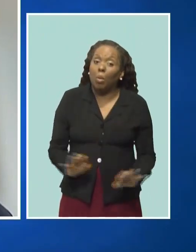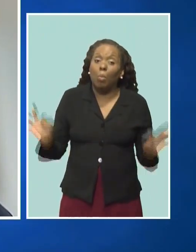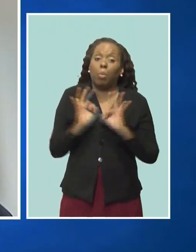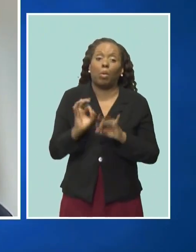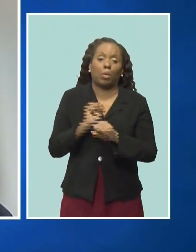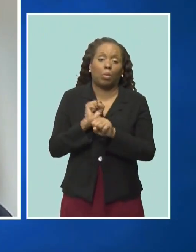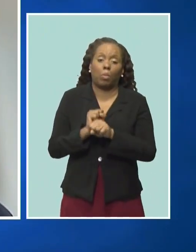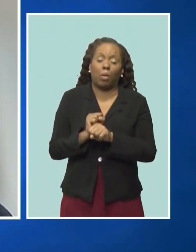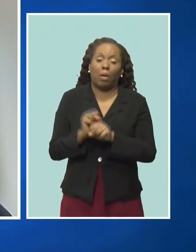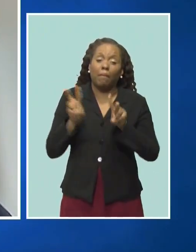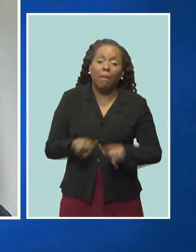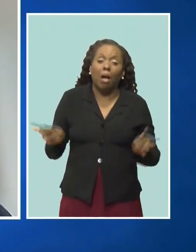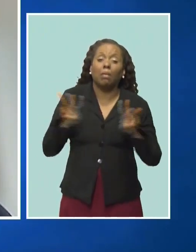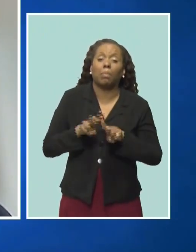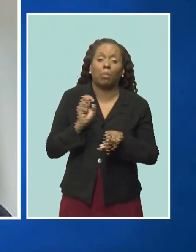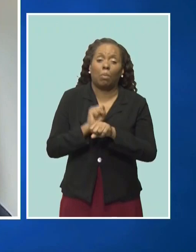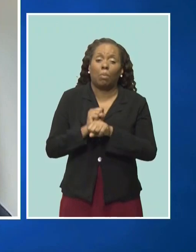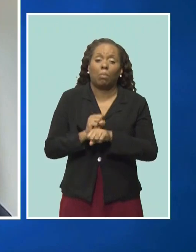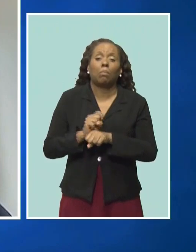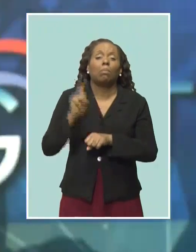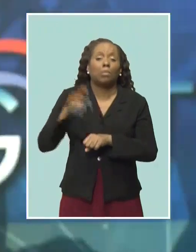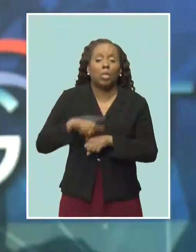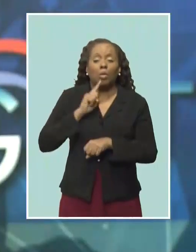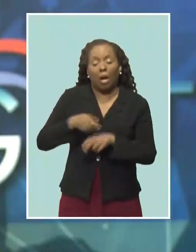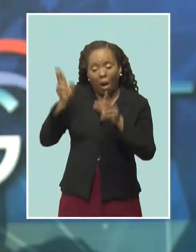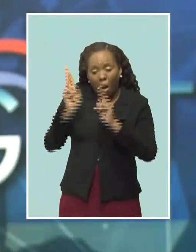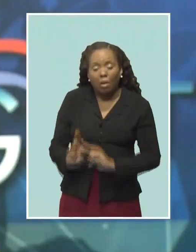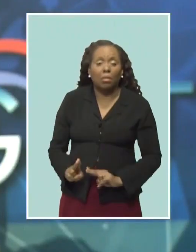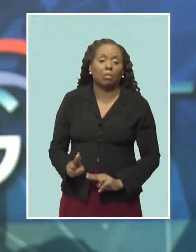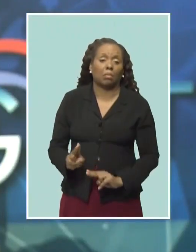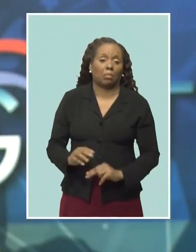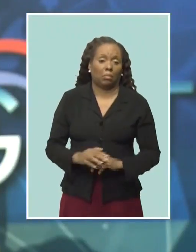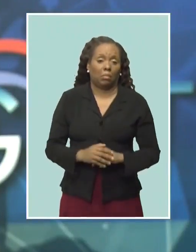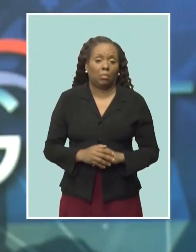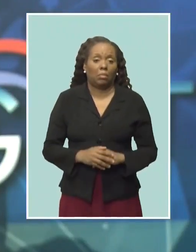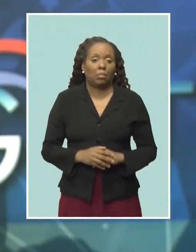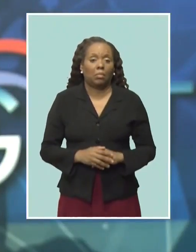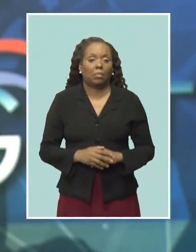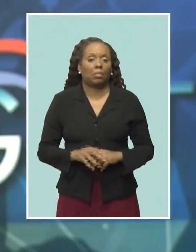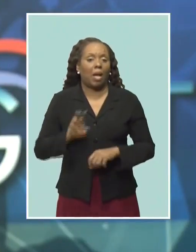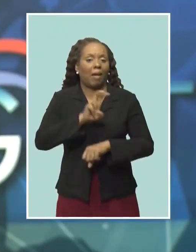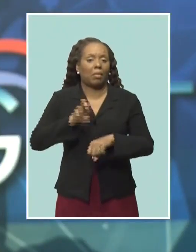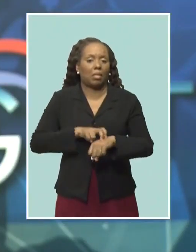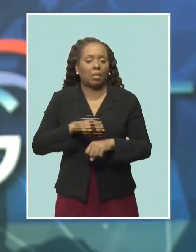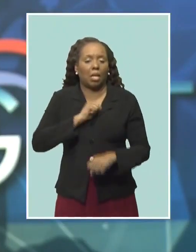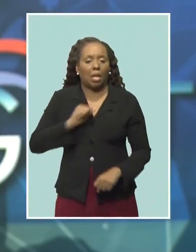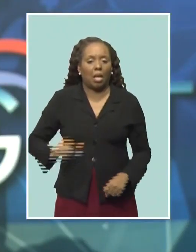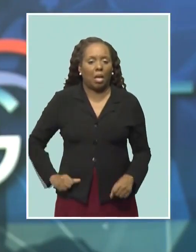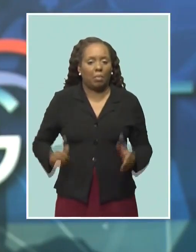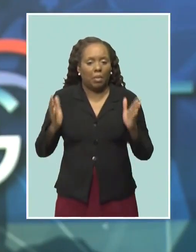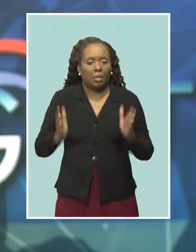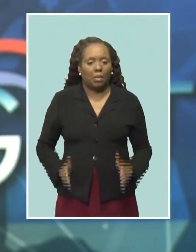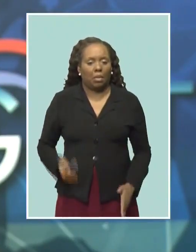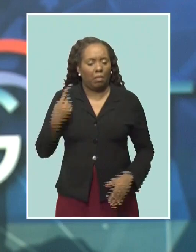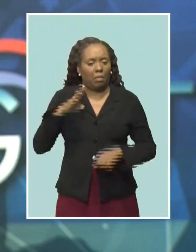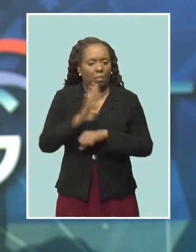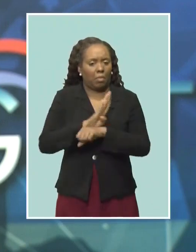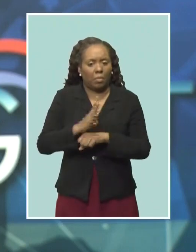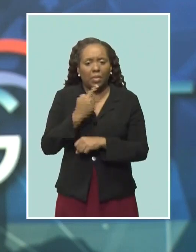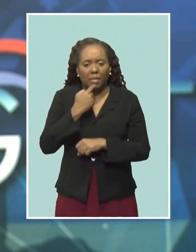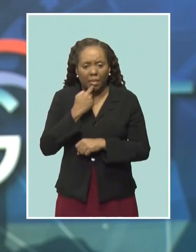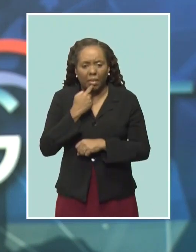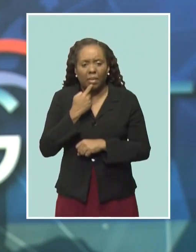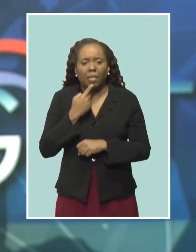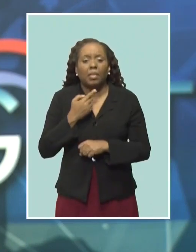is given the prominence that it ought to be given. Ireland's ambassador to Barbados, Geraldine Byrne-Nason, says her